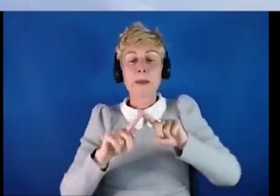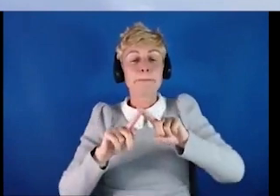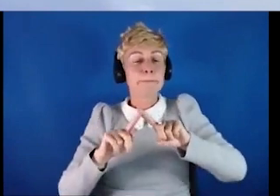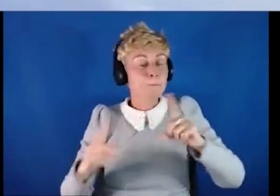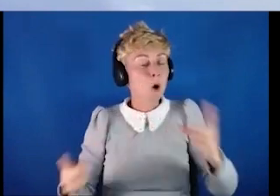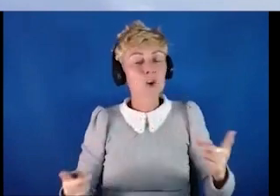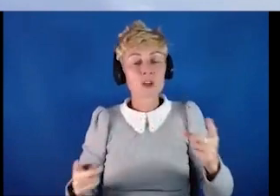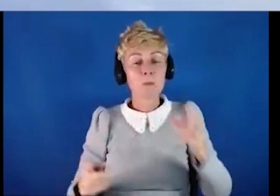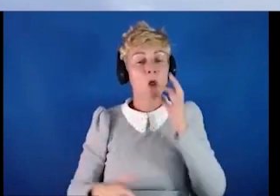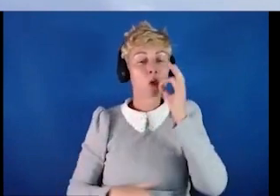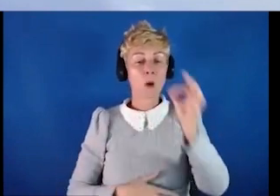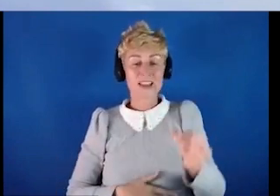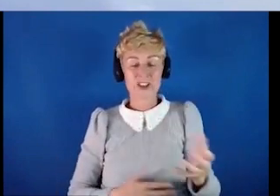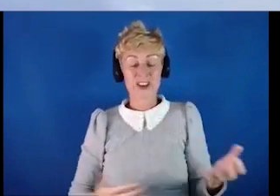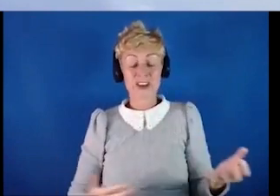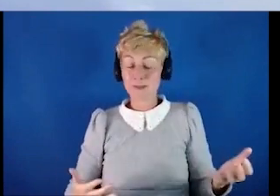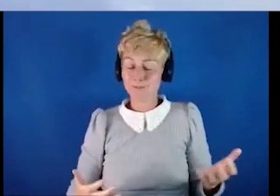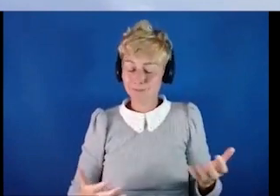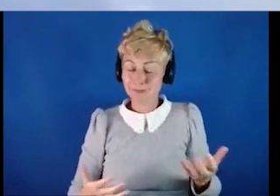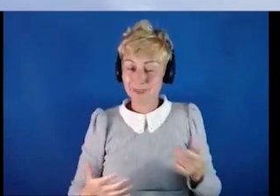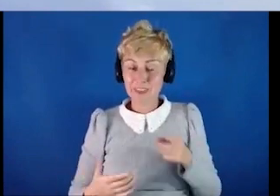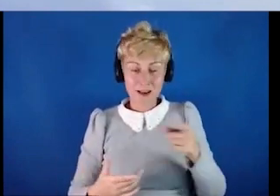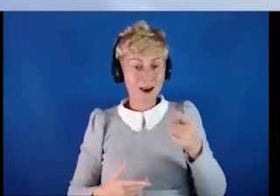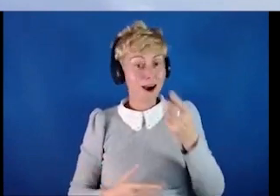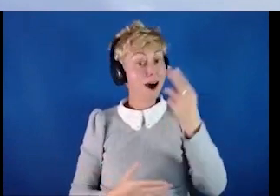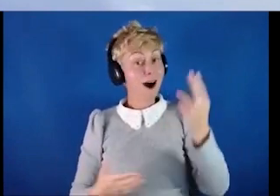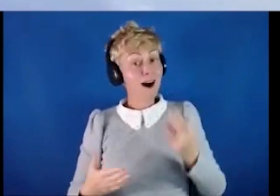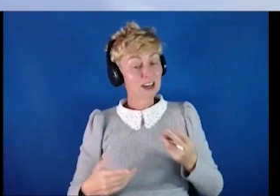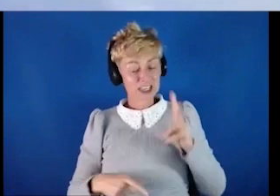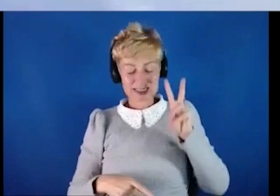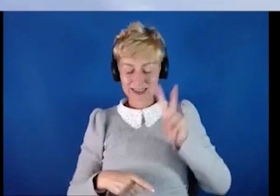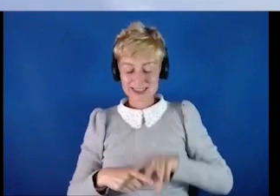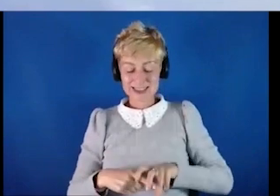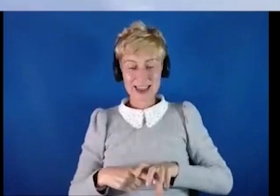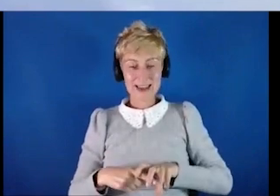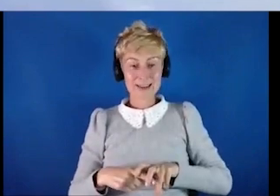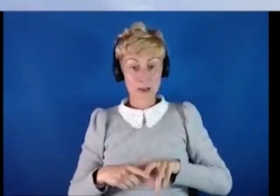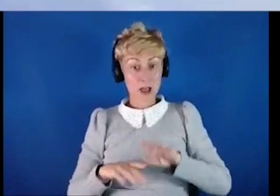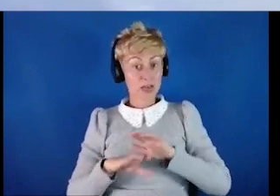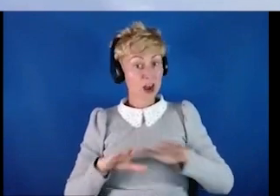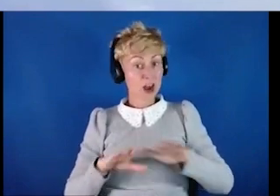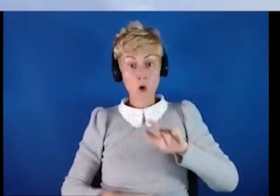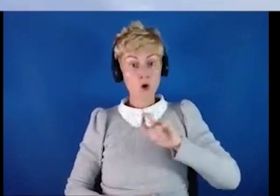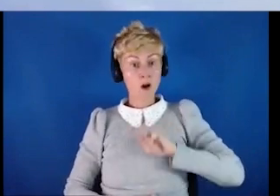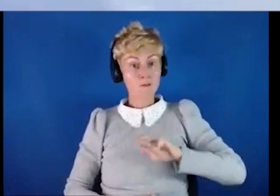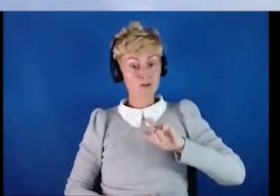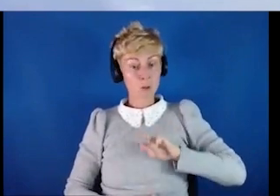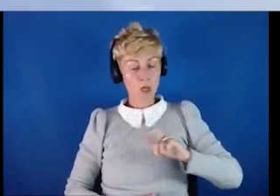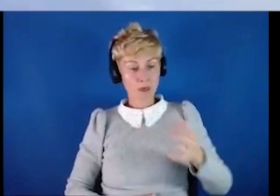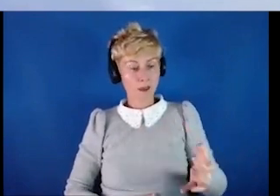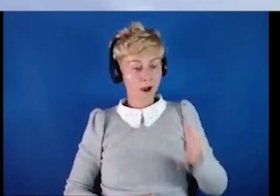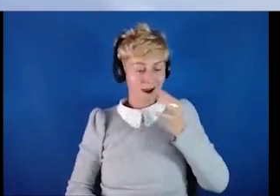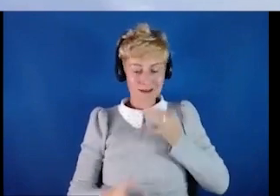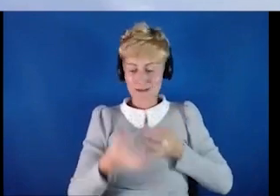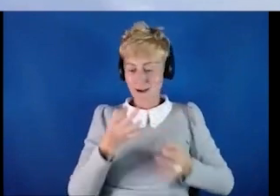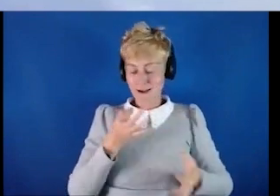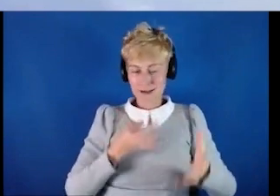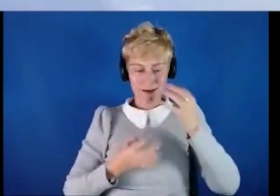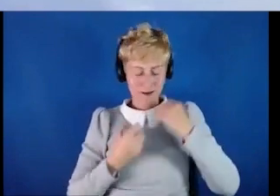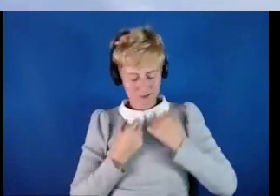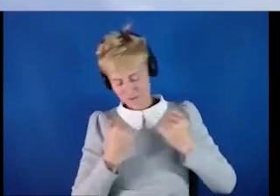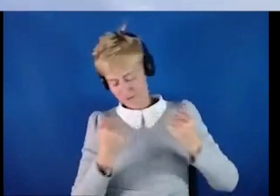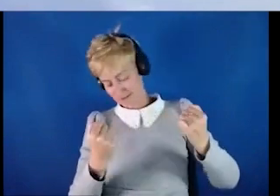And that's the idea that artists can sit in the middle of that discomfort of asking questions that are impossible to